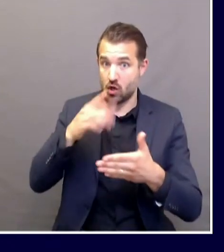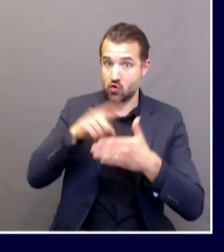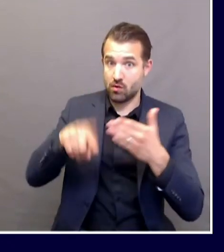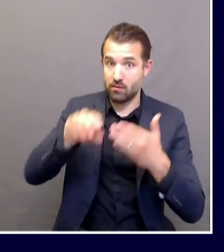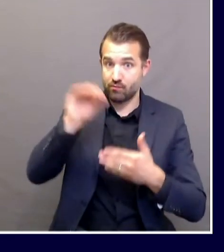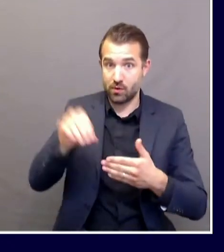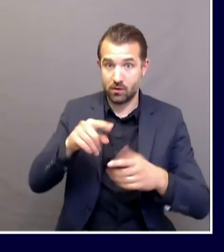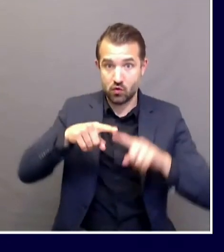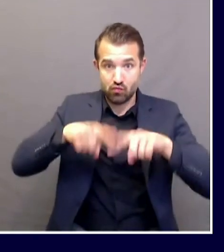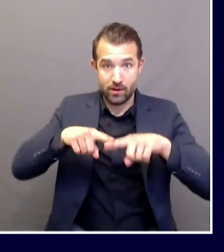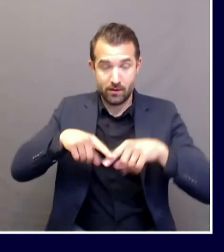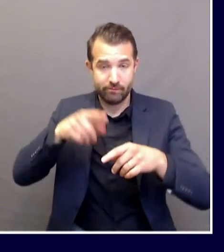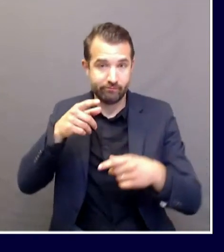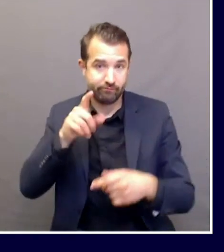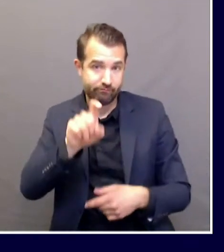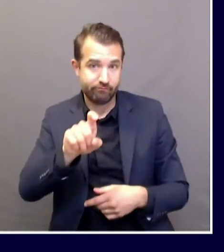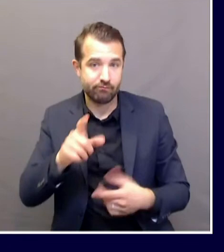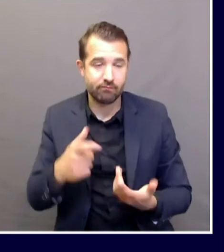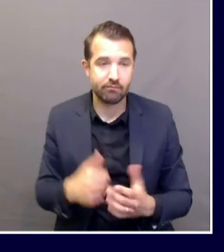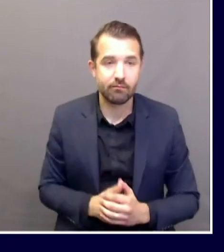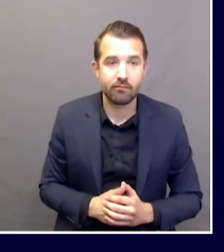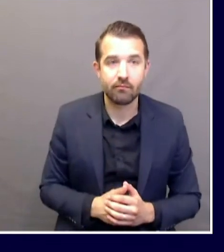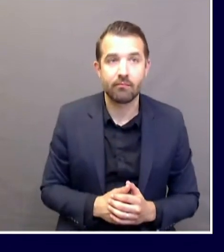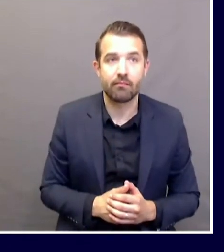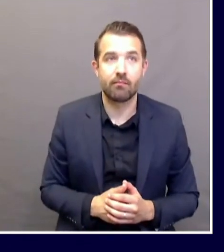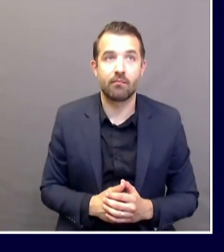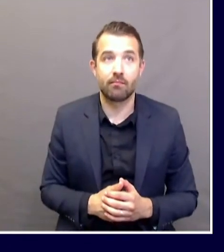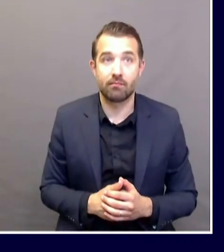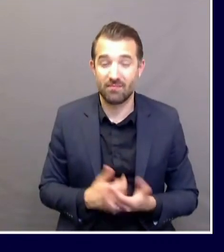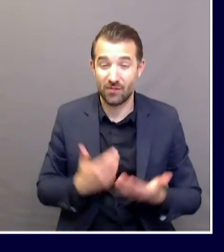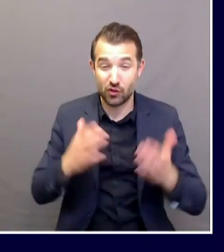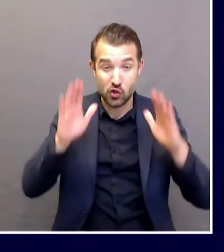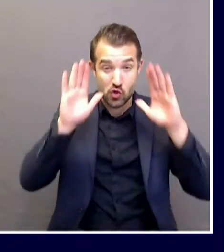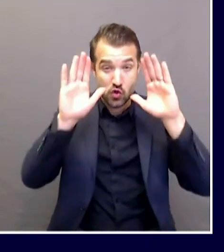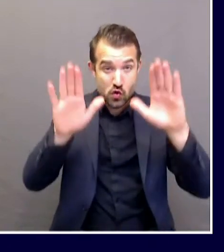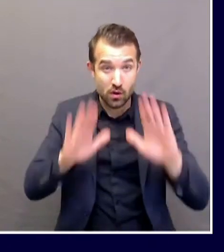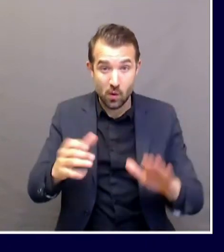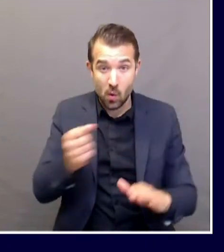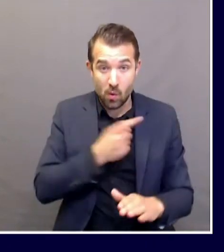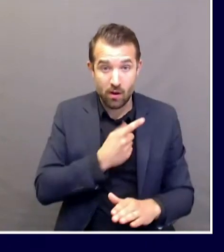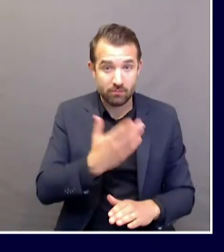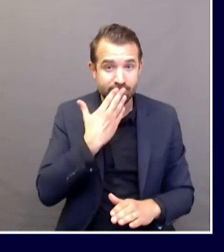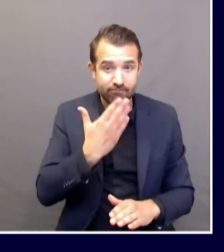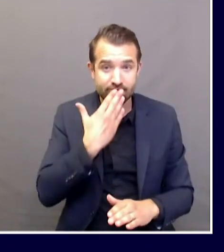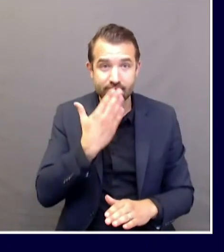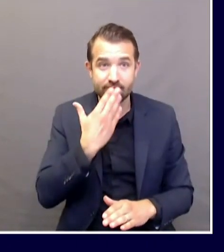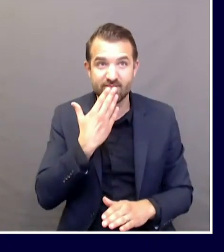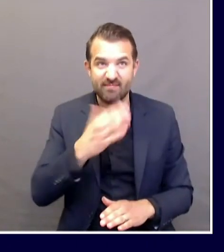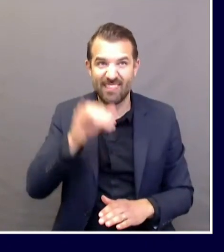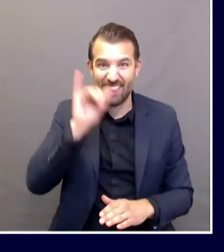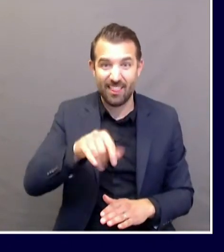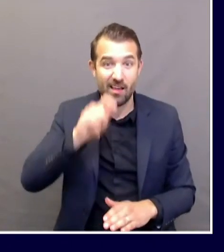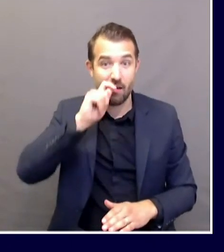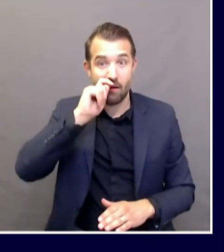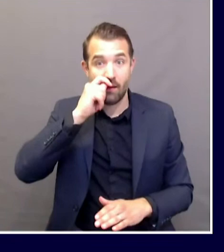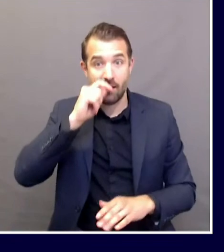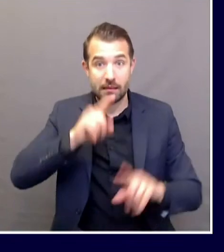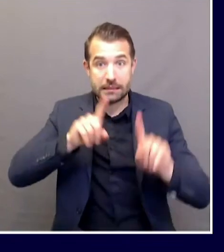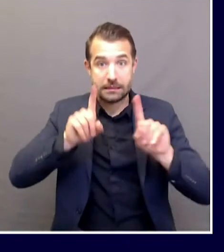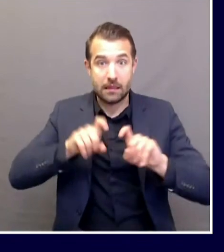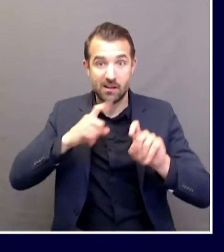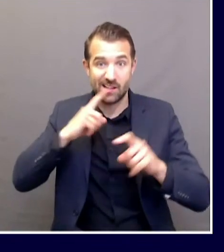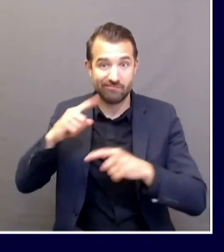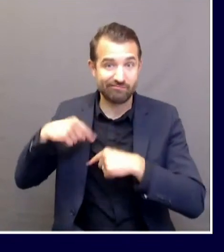to are a type of test that's already been on the market, but now the FDA, the US